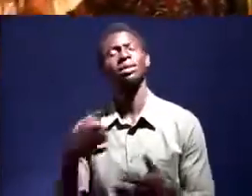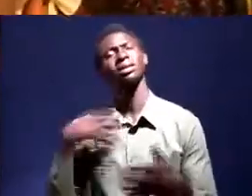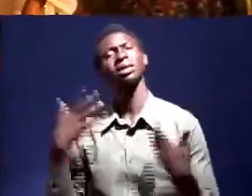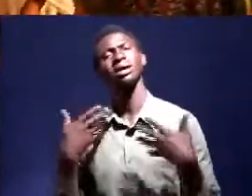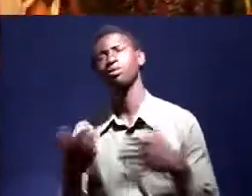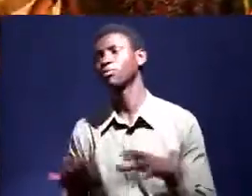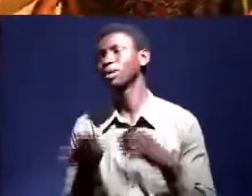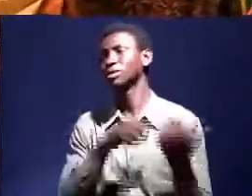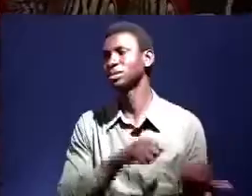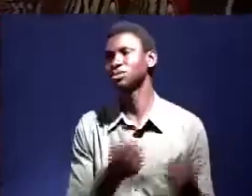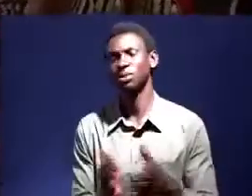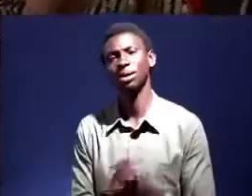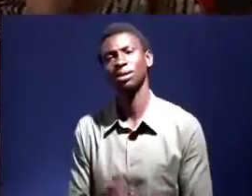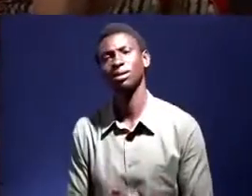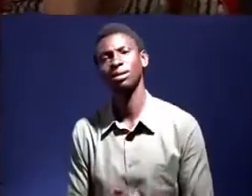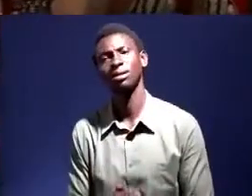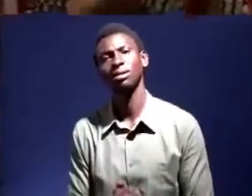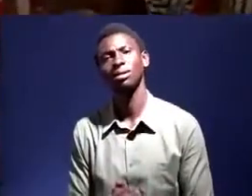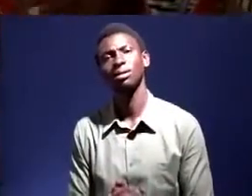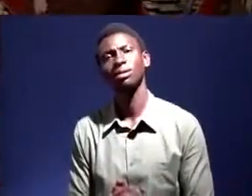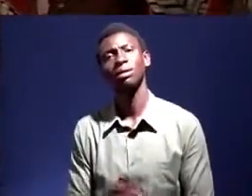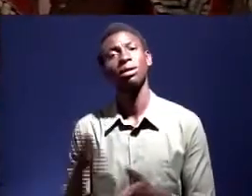to recommit my life to you.